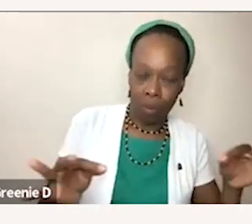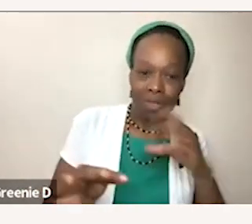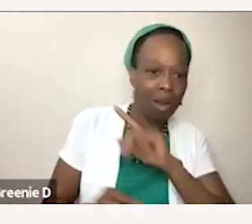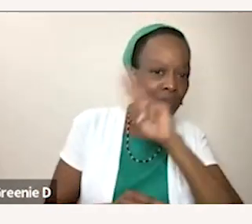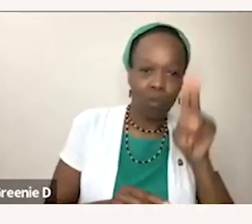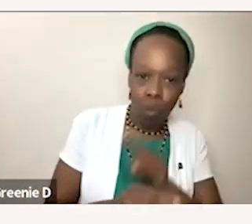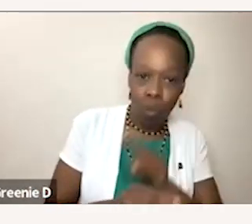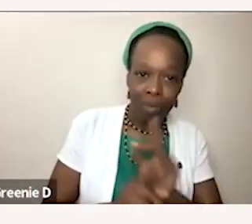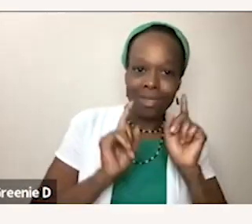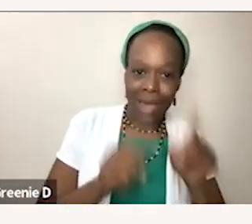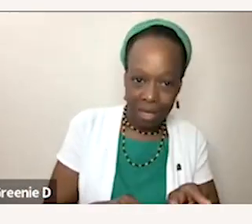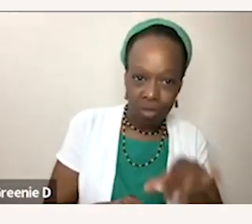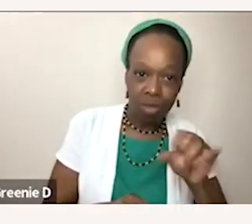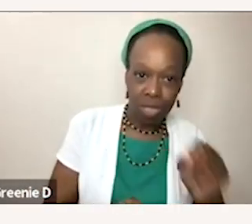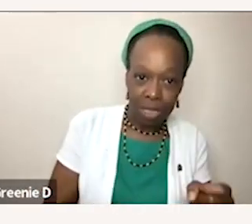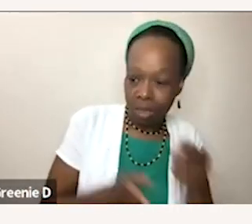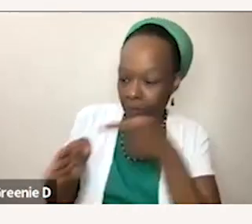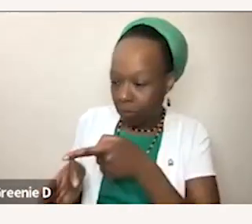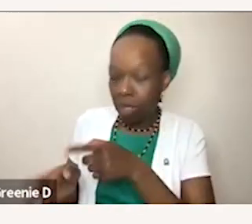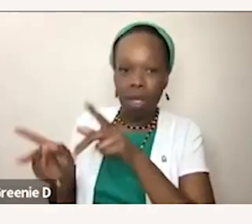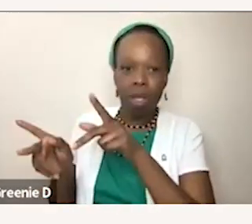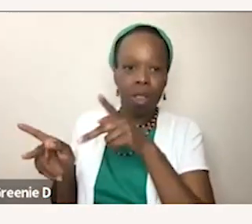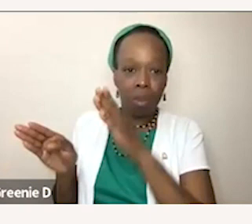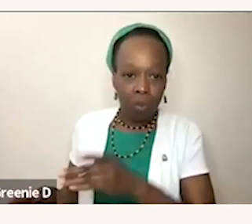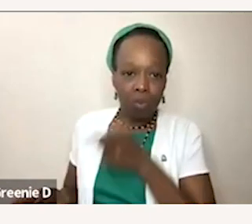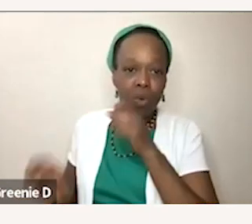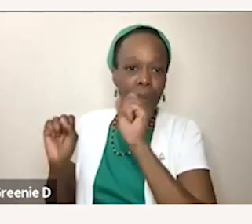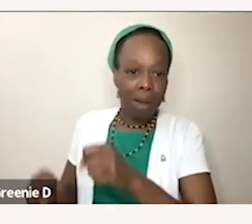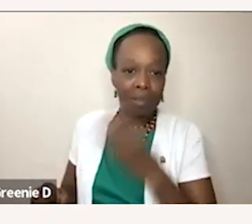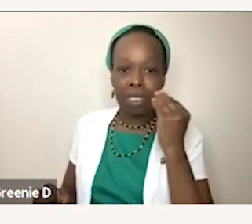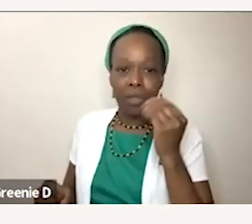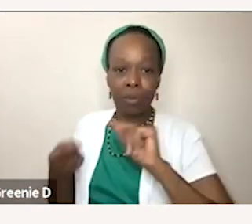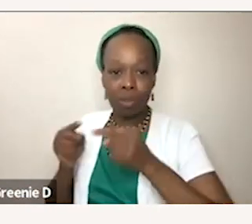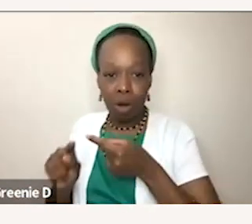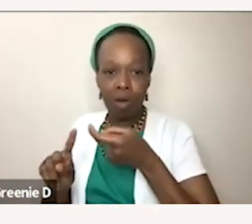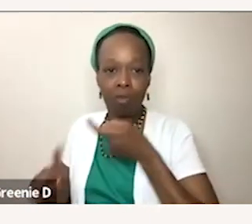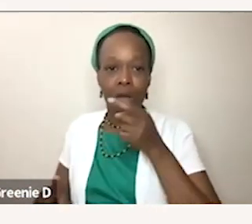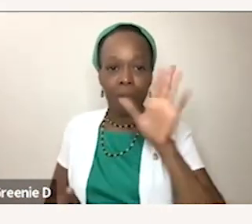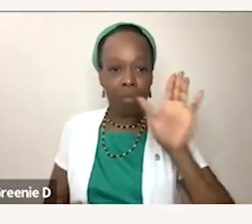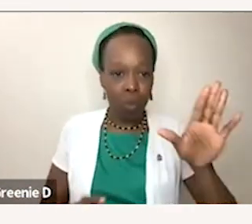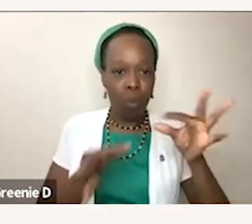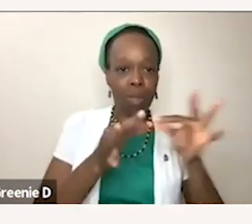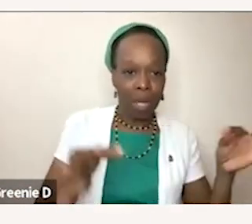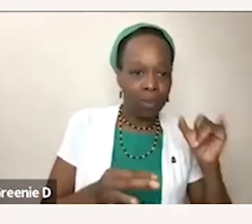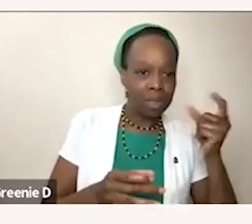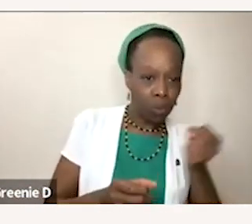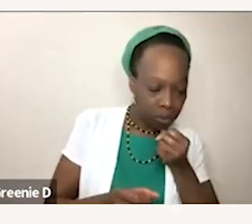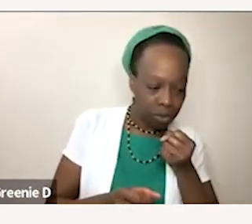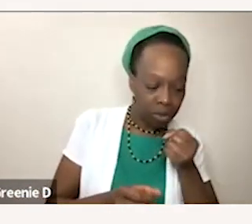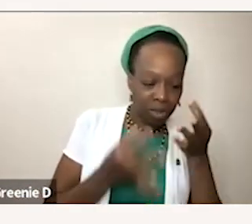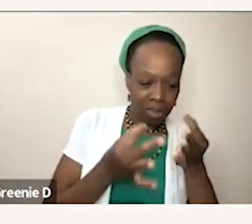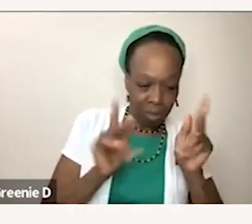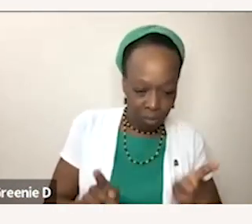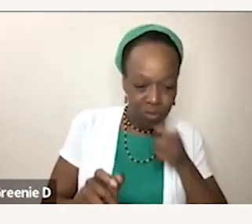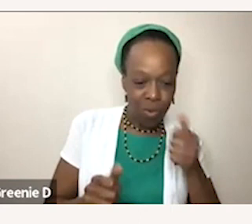the perception of the person that's potentially hurt by your language. Regardless of how any one individual